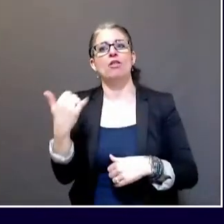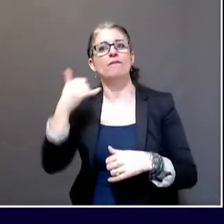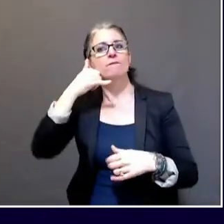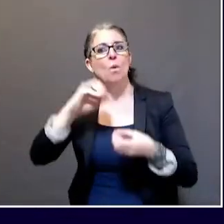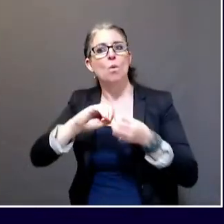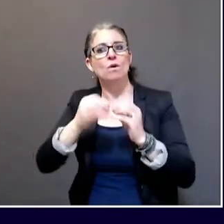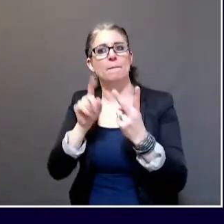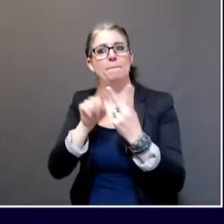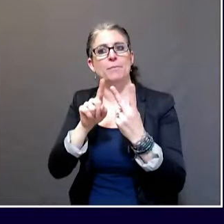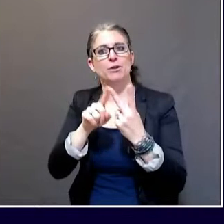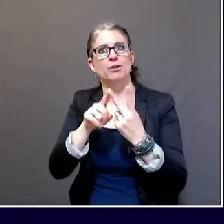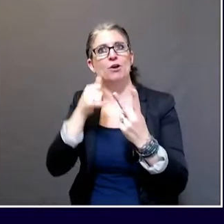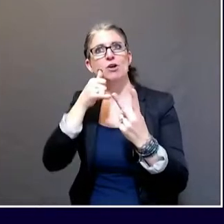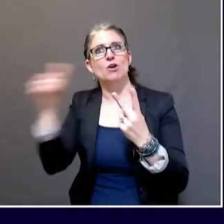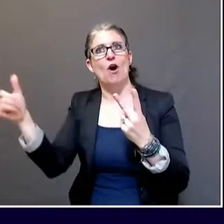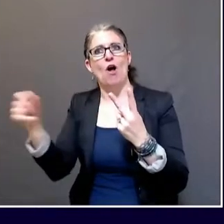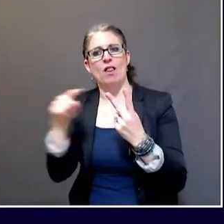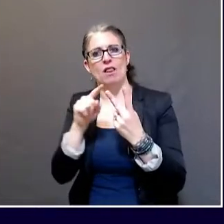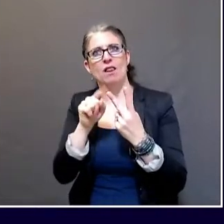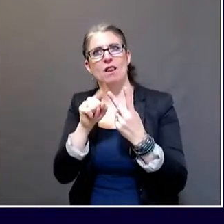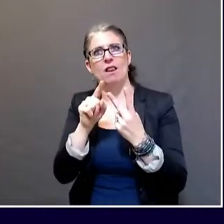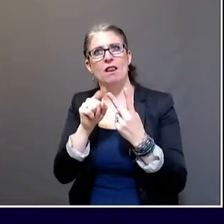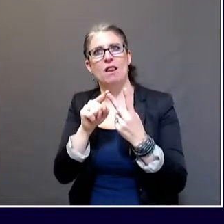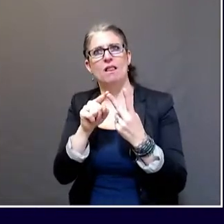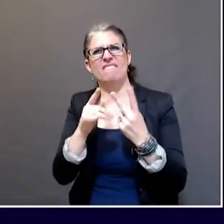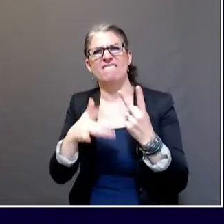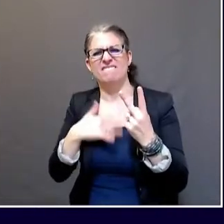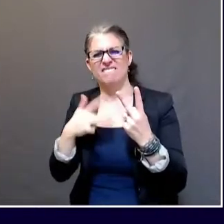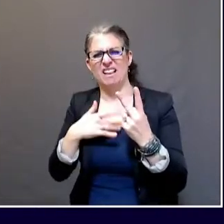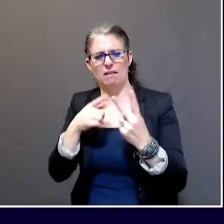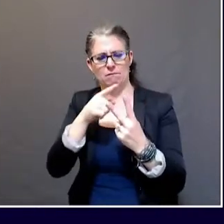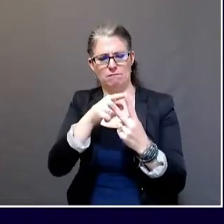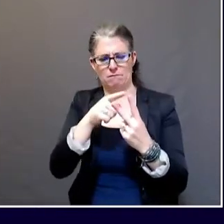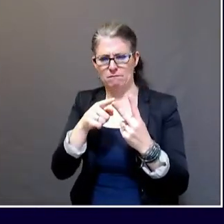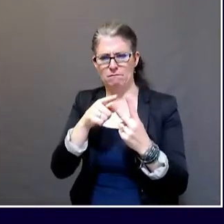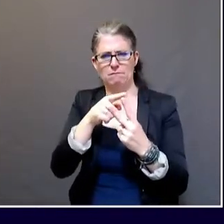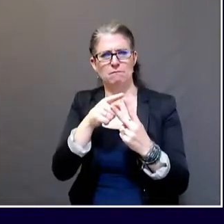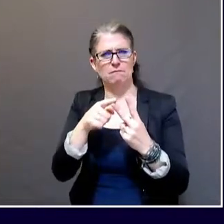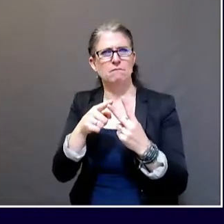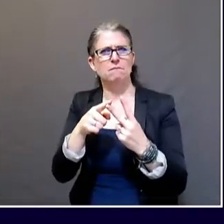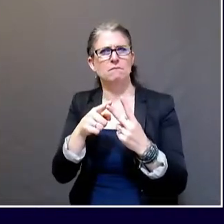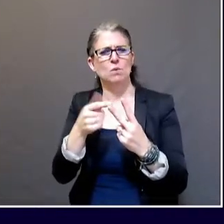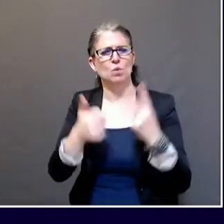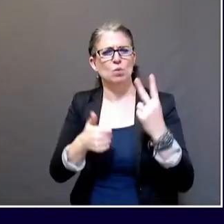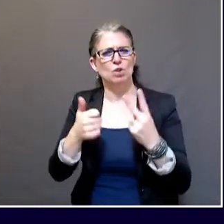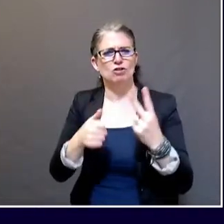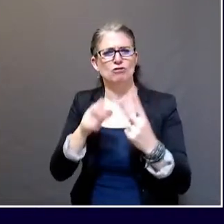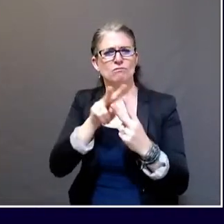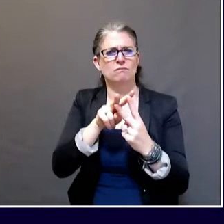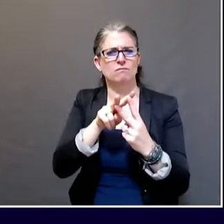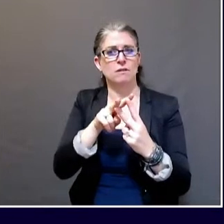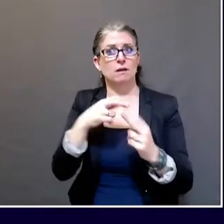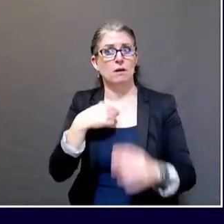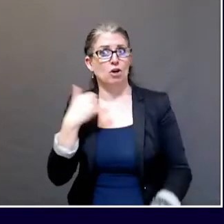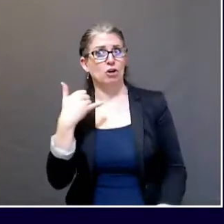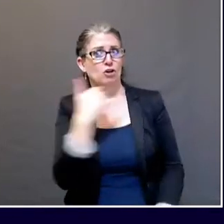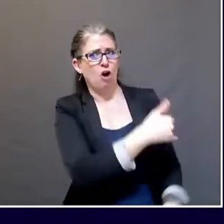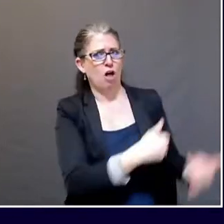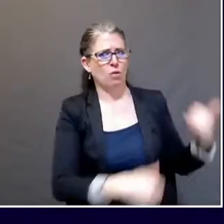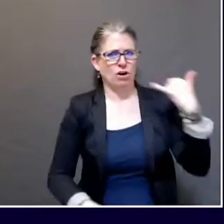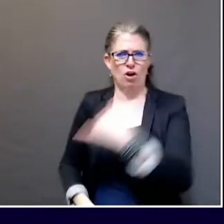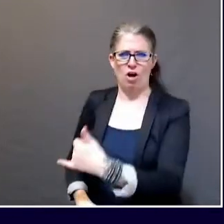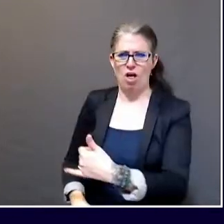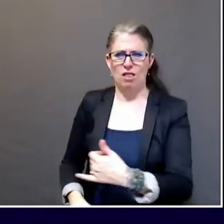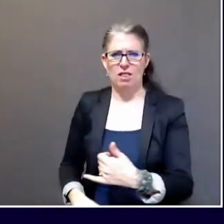It's a bit of both. Some folks may get a phone call from their provider before they were able to get through. Other folks may be able to